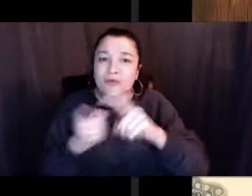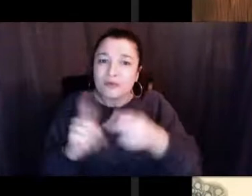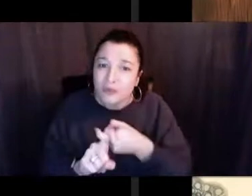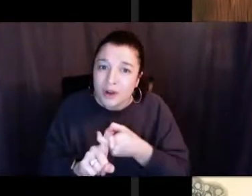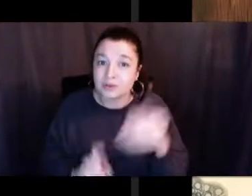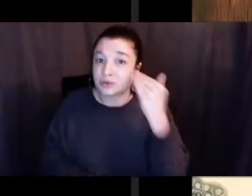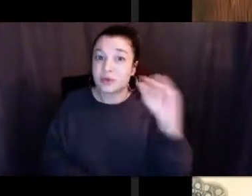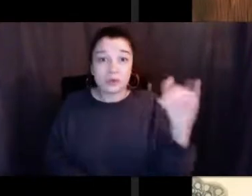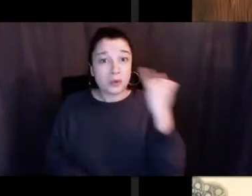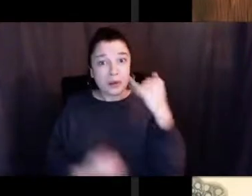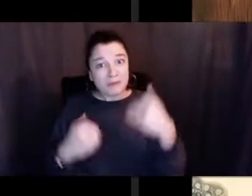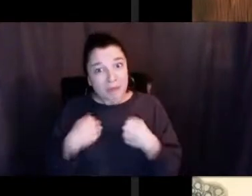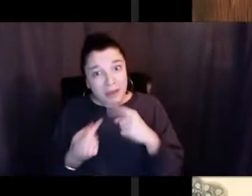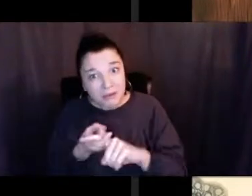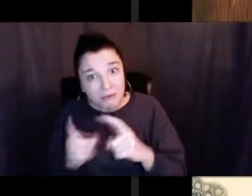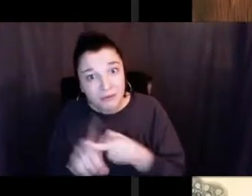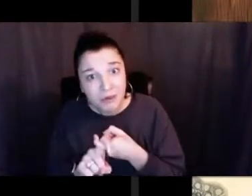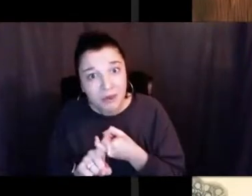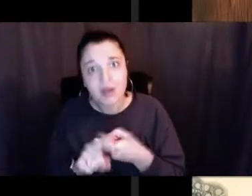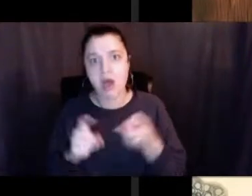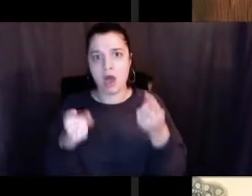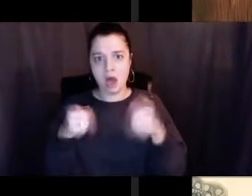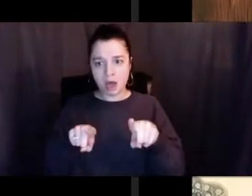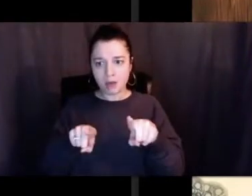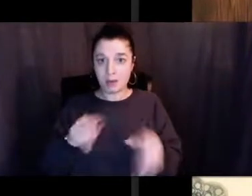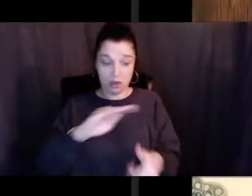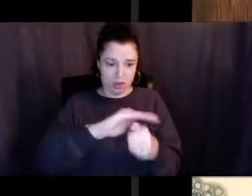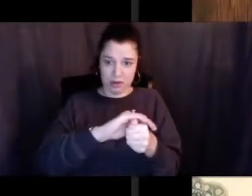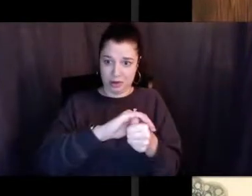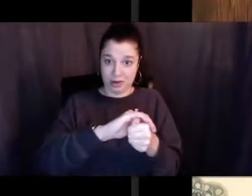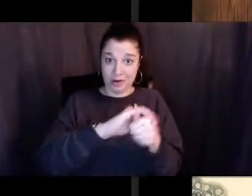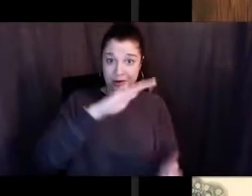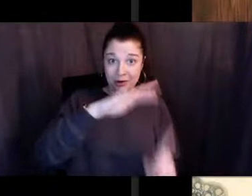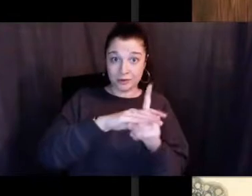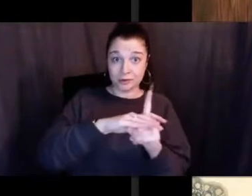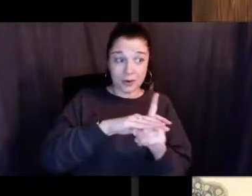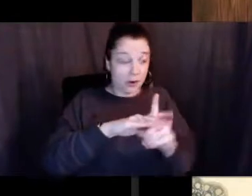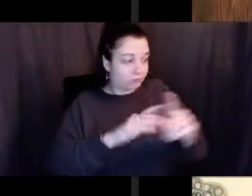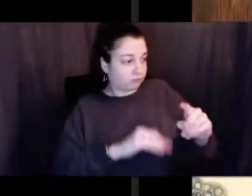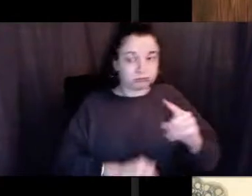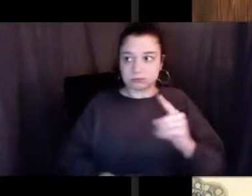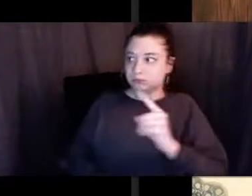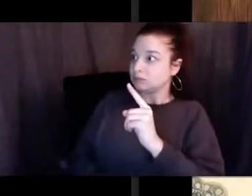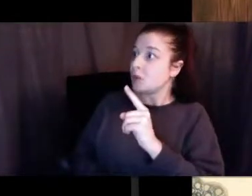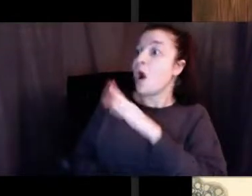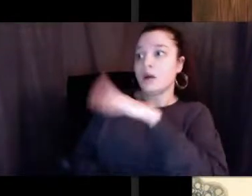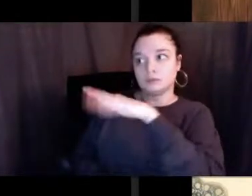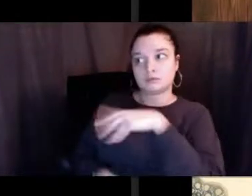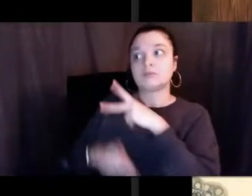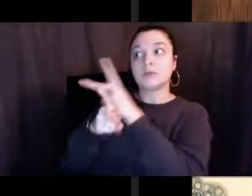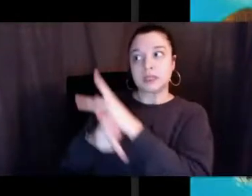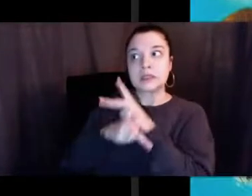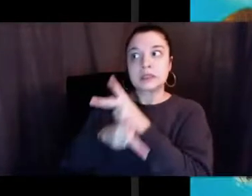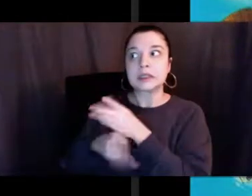until the turtles showed up. The turtles tried to warn them about things that could go wrong, but they didn't know how to enjoy the